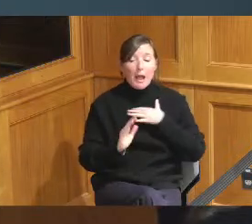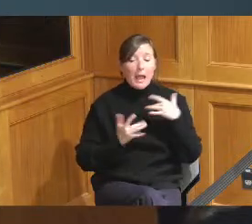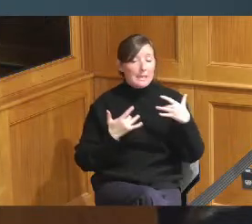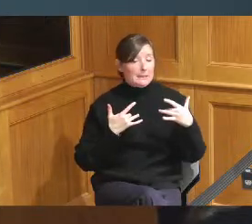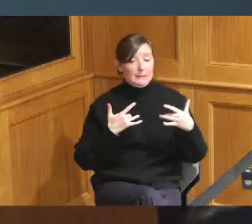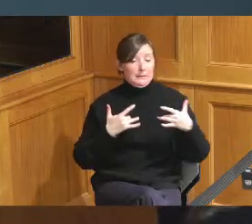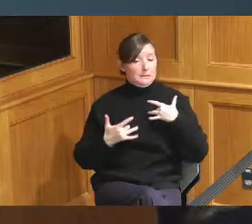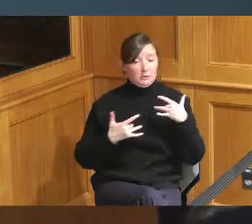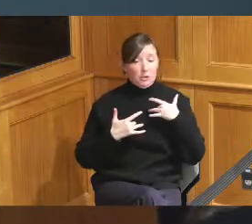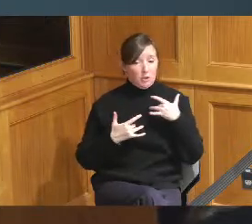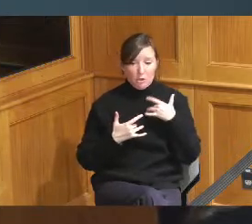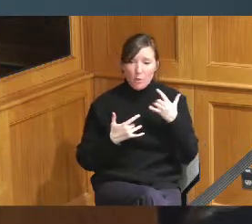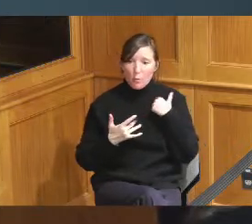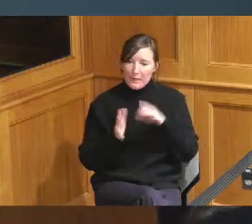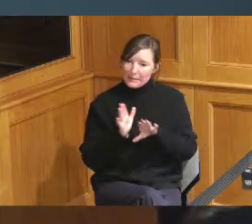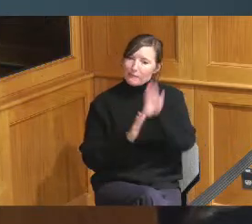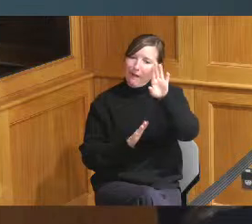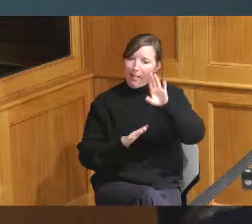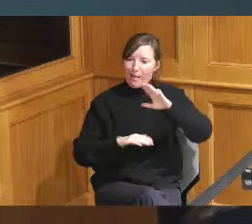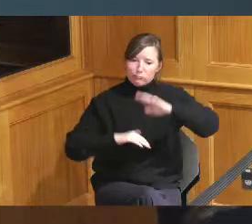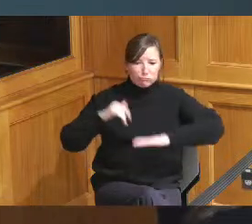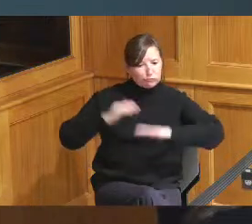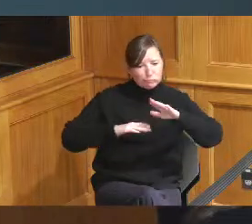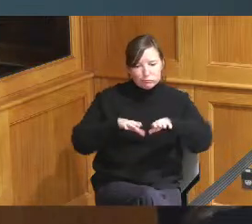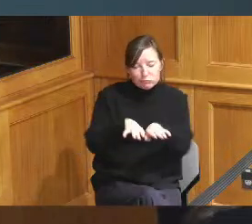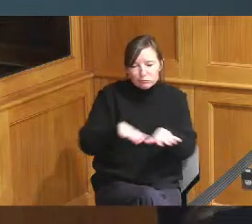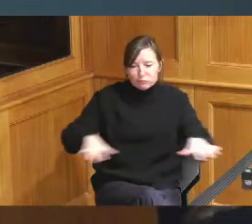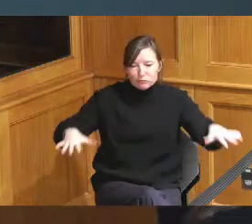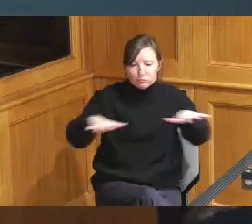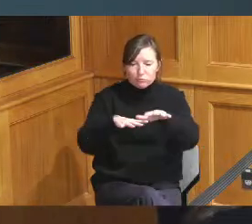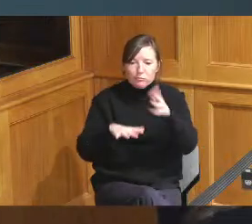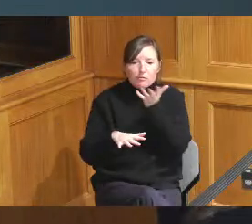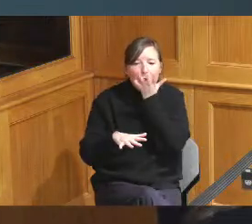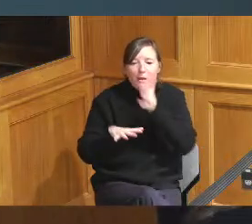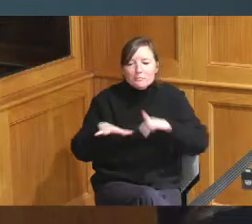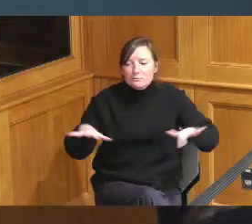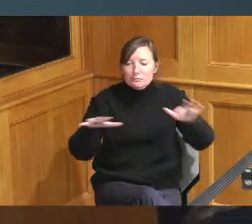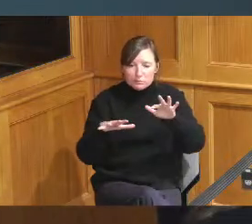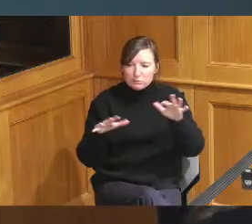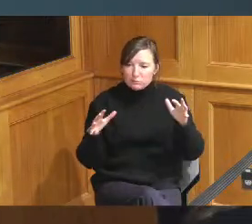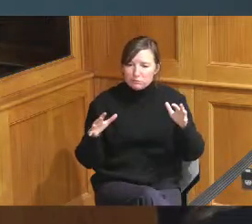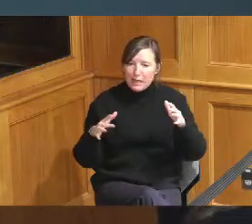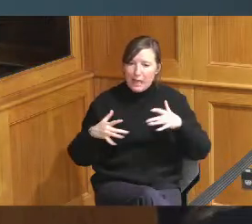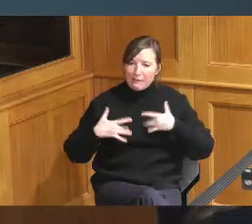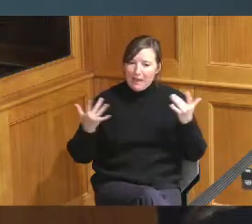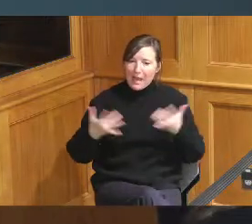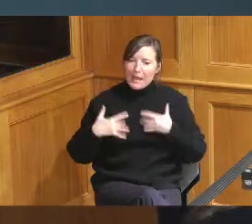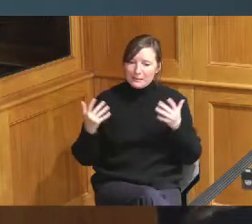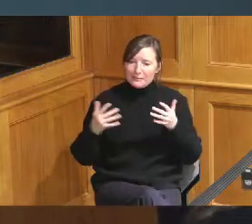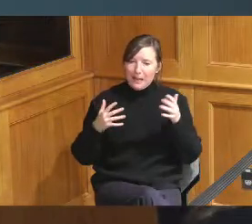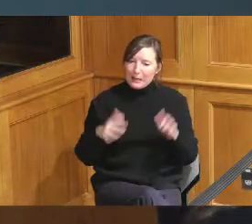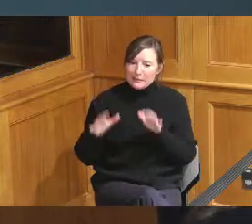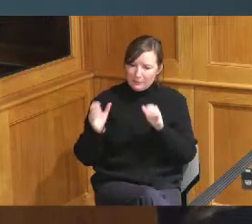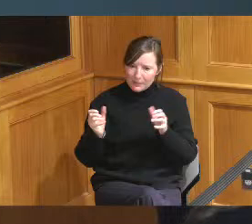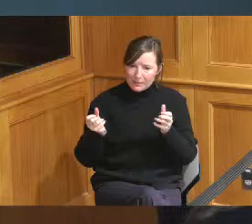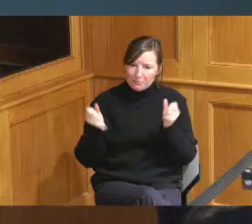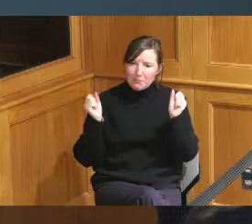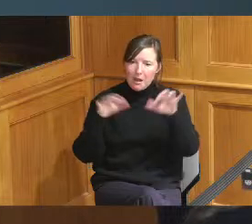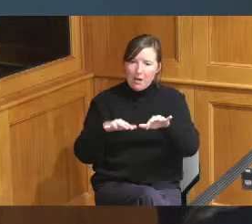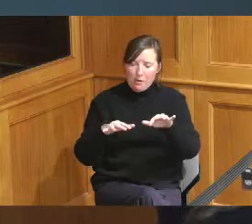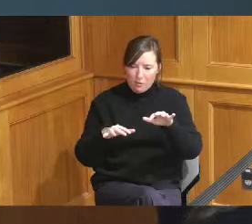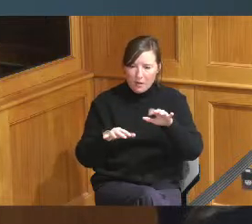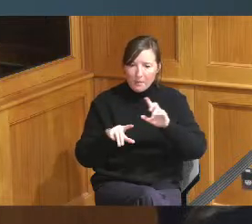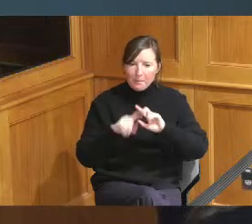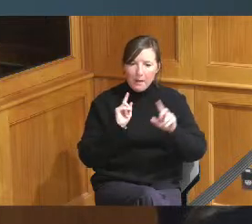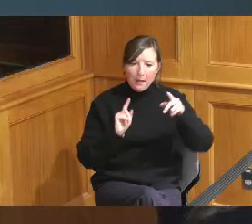be lots of activity, no, nothing against that. But again, the public is on the hook for